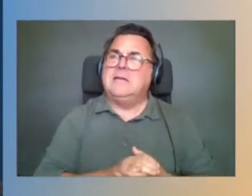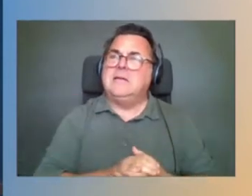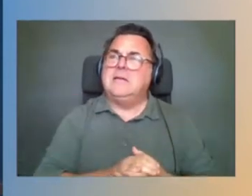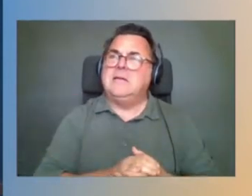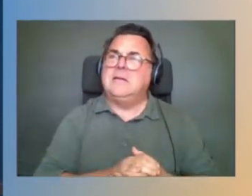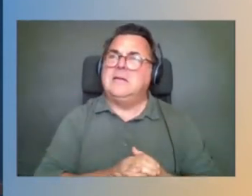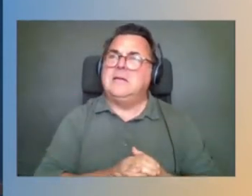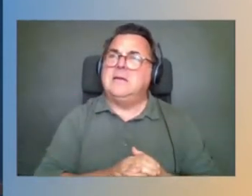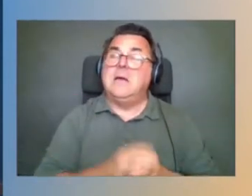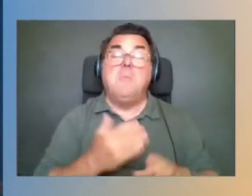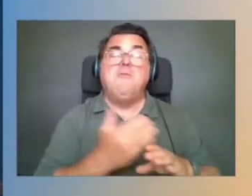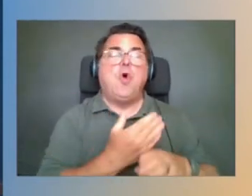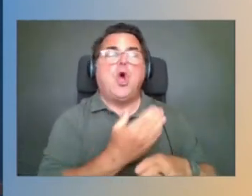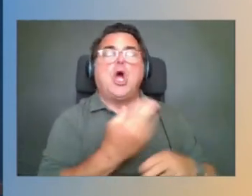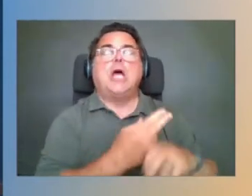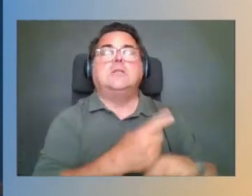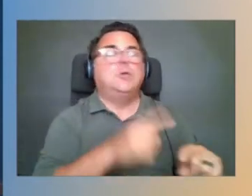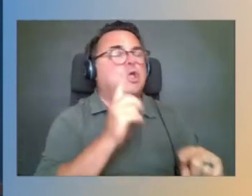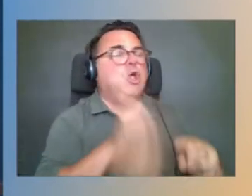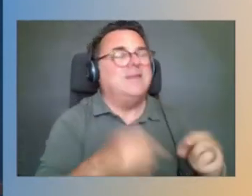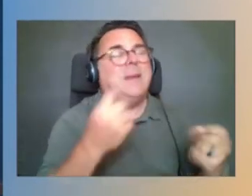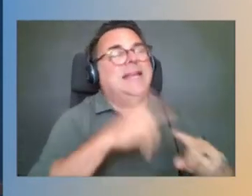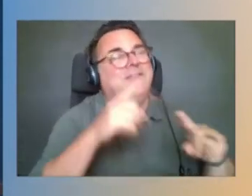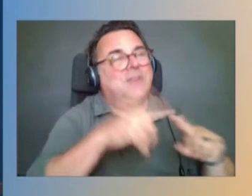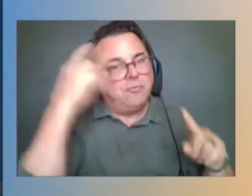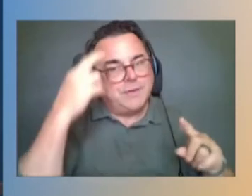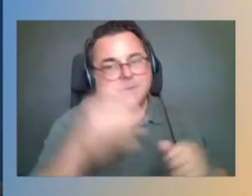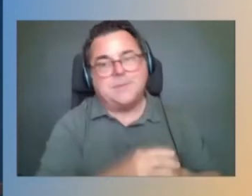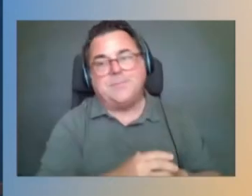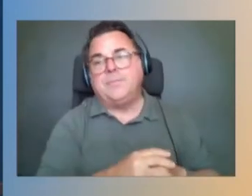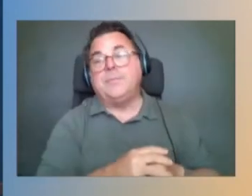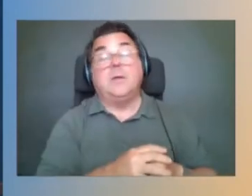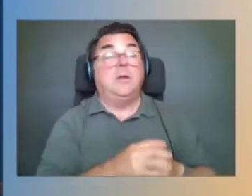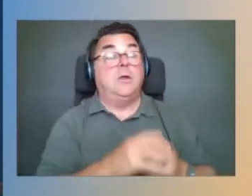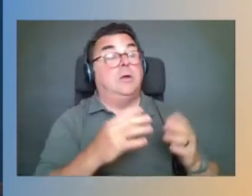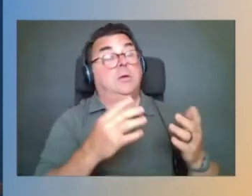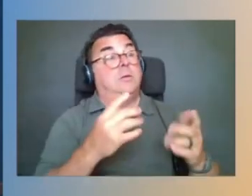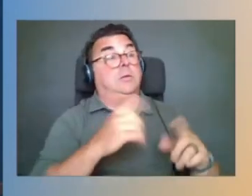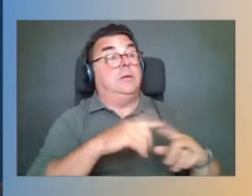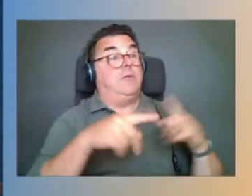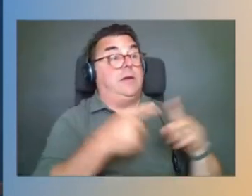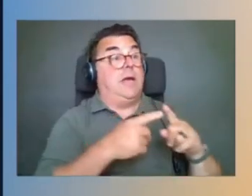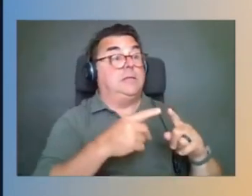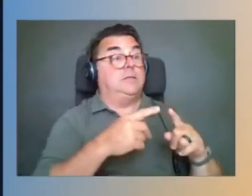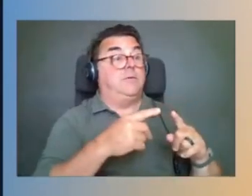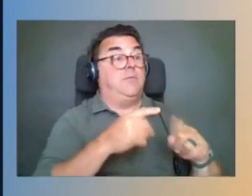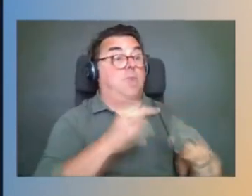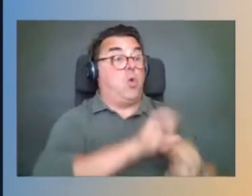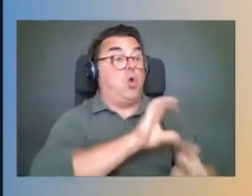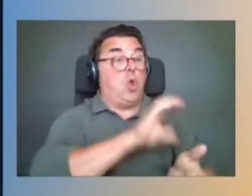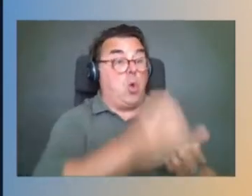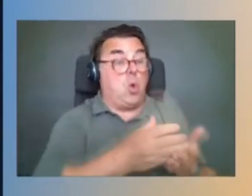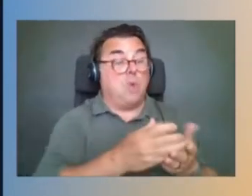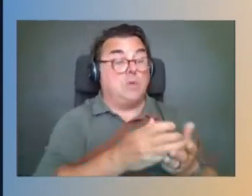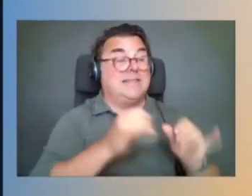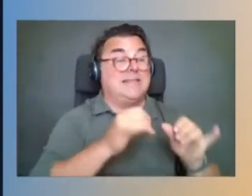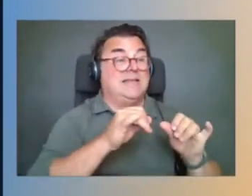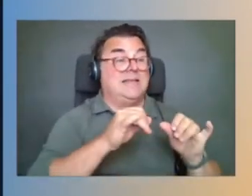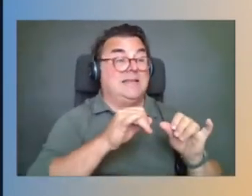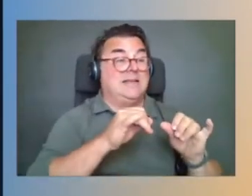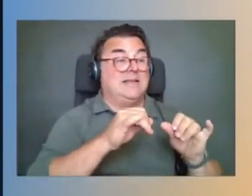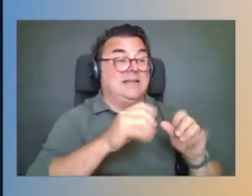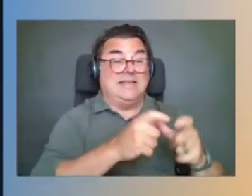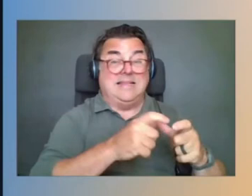do for any number of different reasons, right? We've got the diversity of use cases. We've got the scale. We've got this just so many